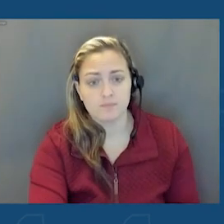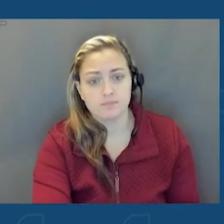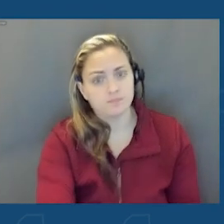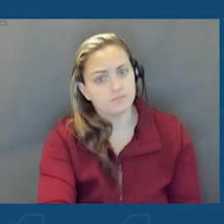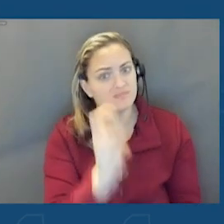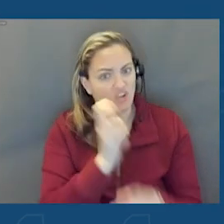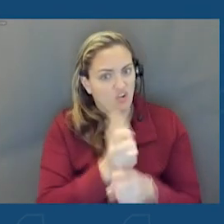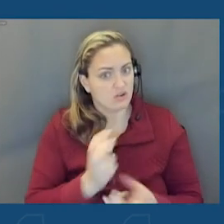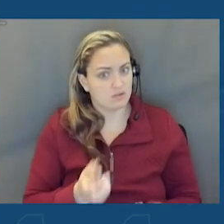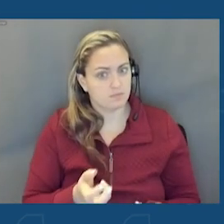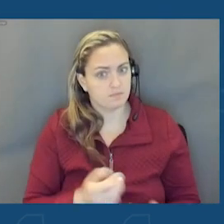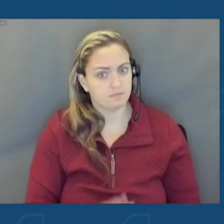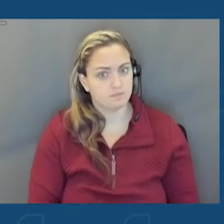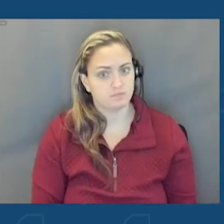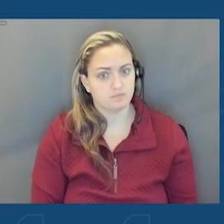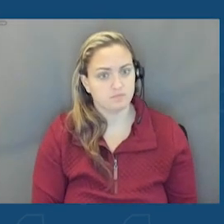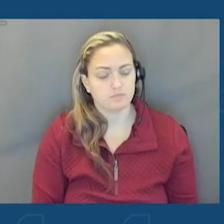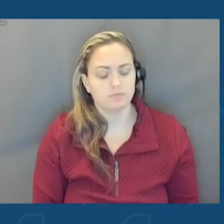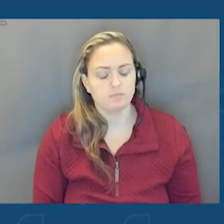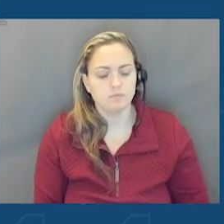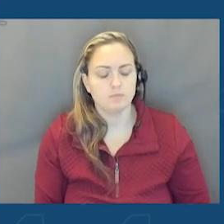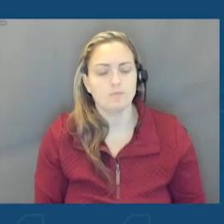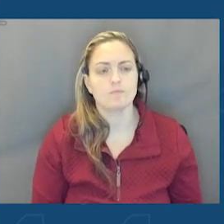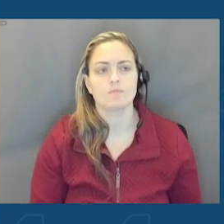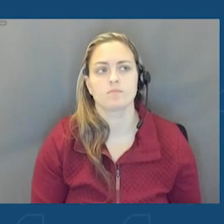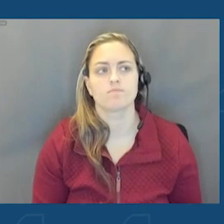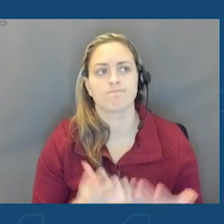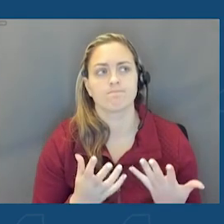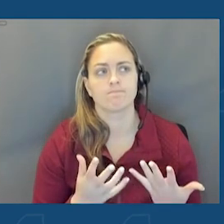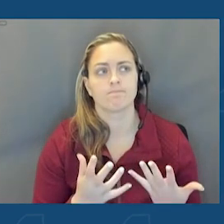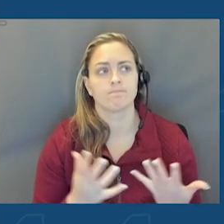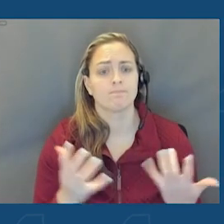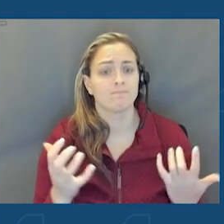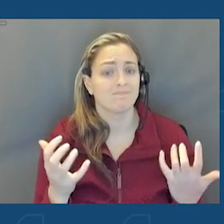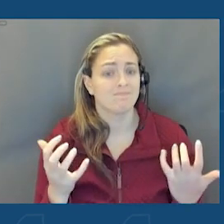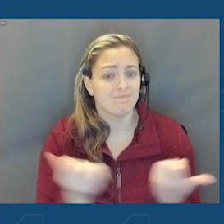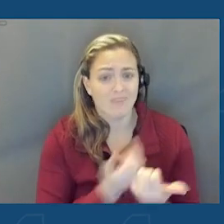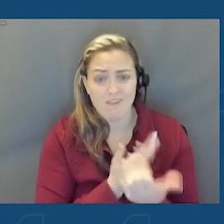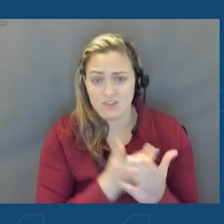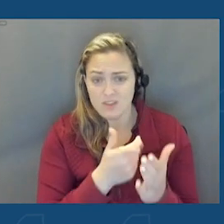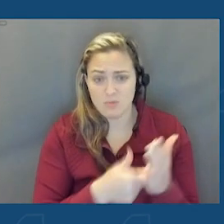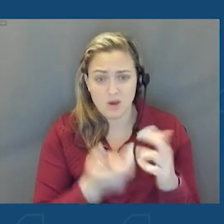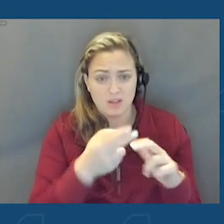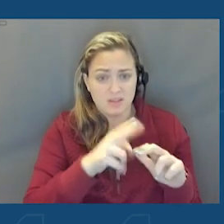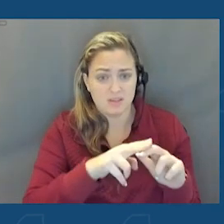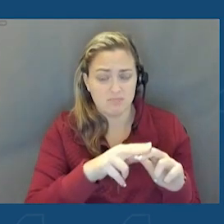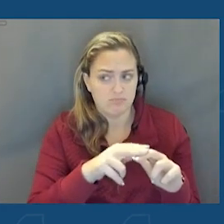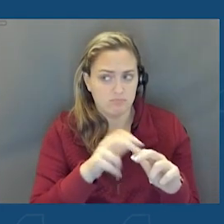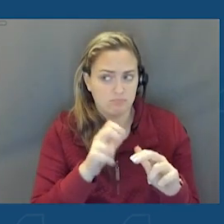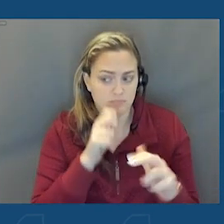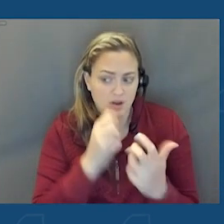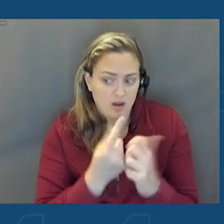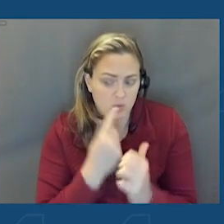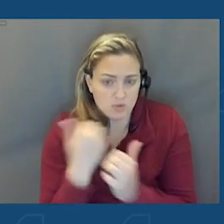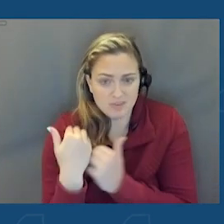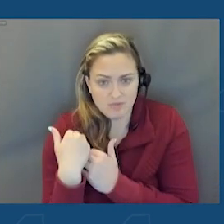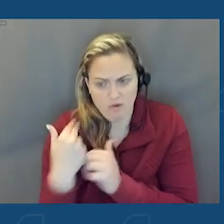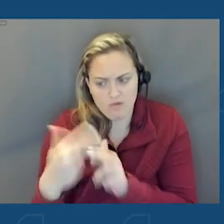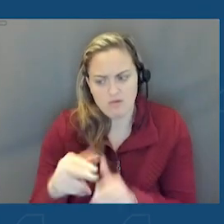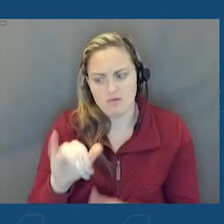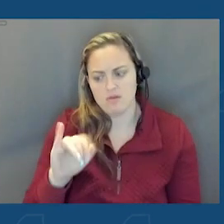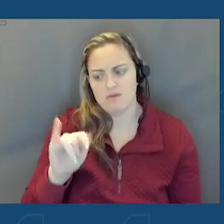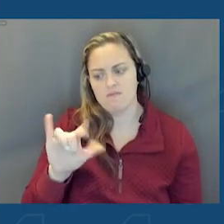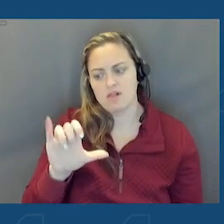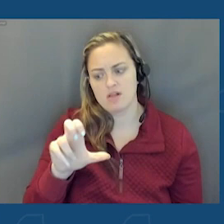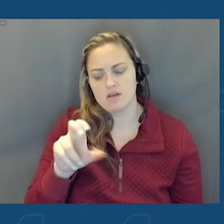there. And everything's going up. It's no fault of anybody. It's called inflation. I remember